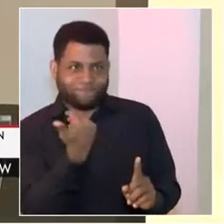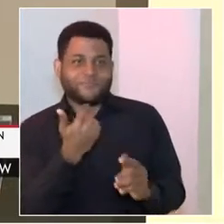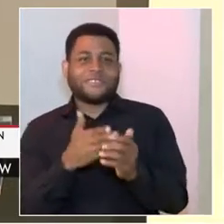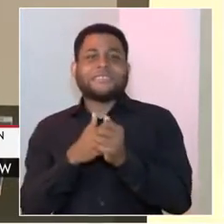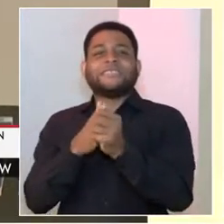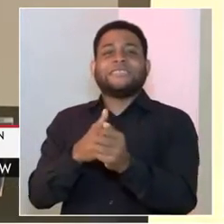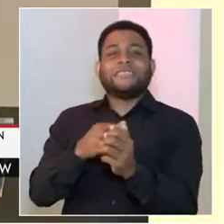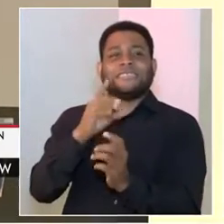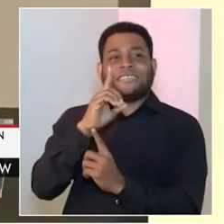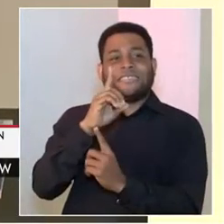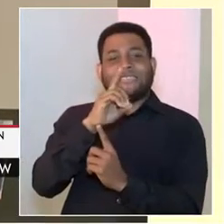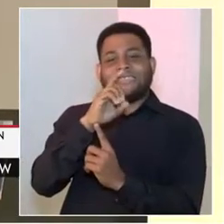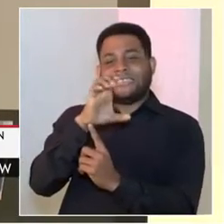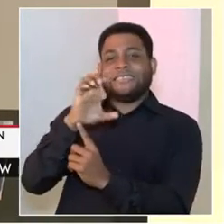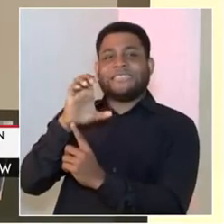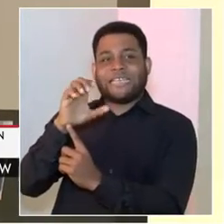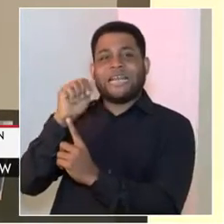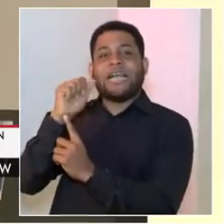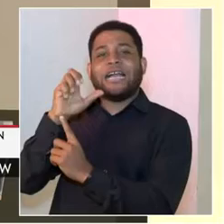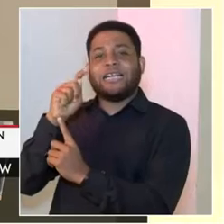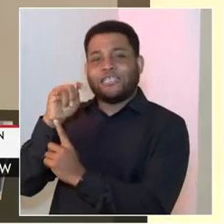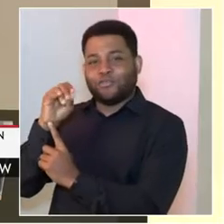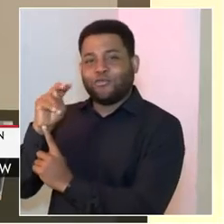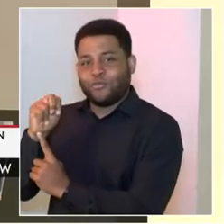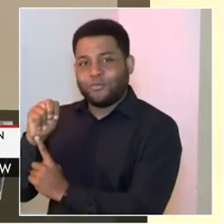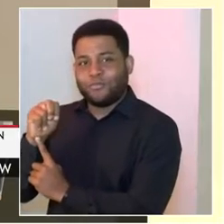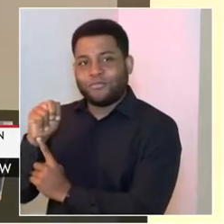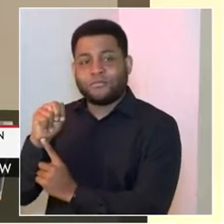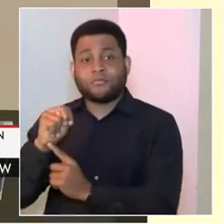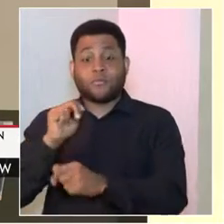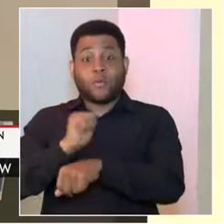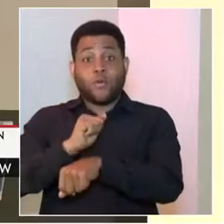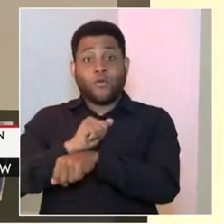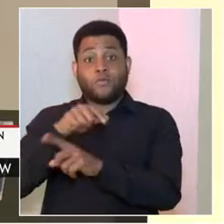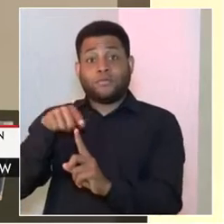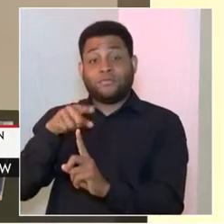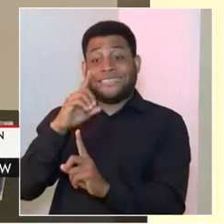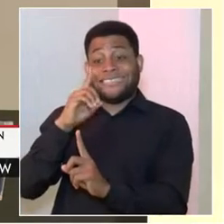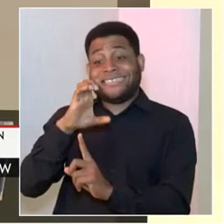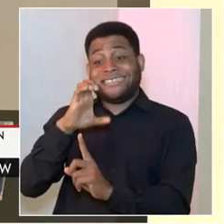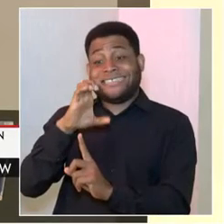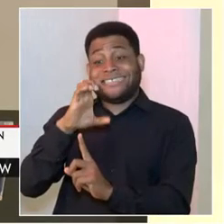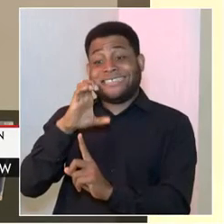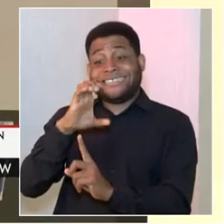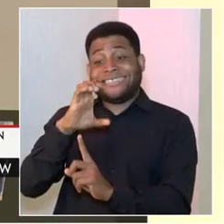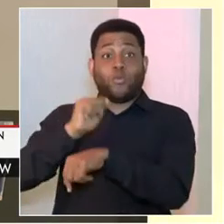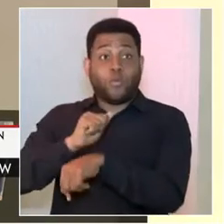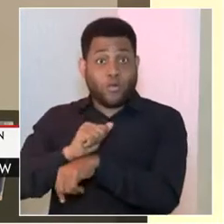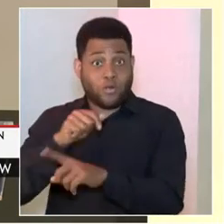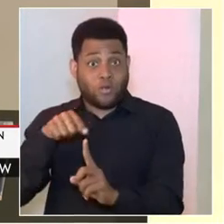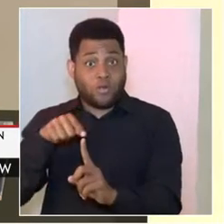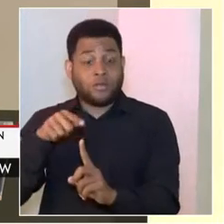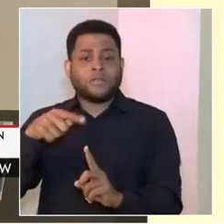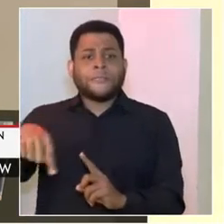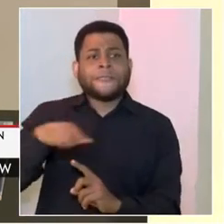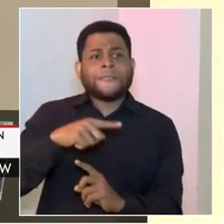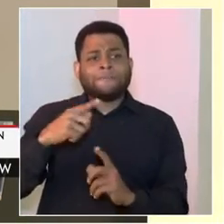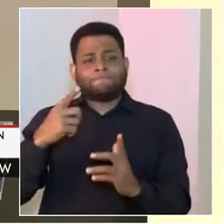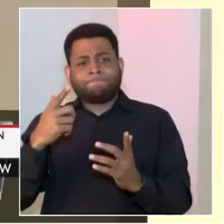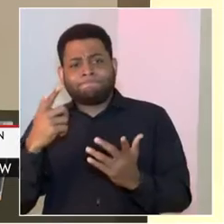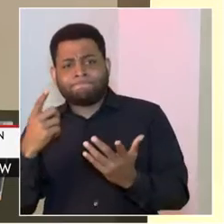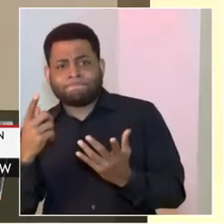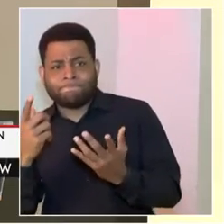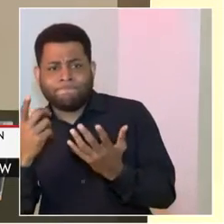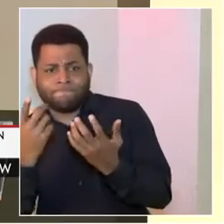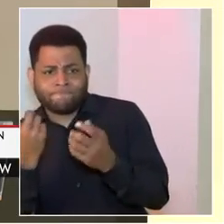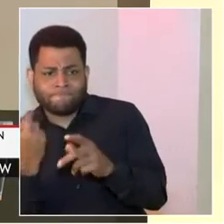say they overproduced. They asked for a couple of more months to work on it, and